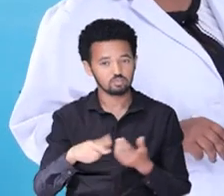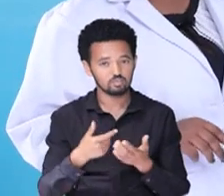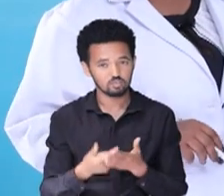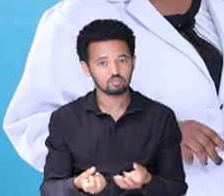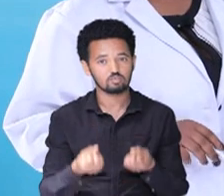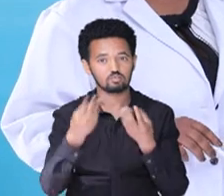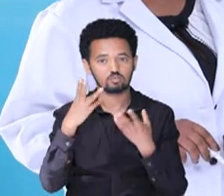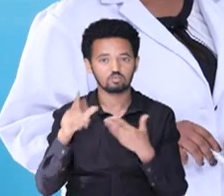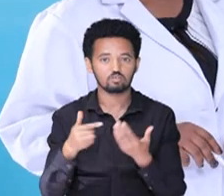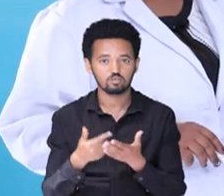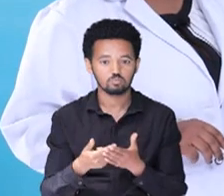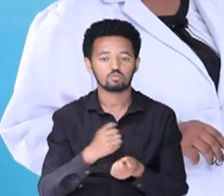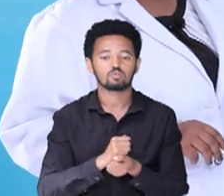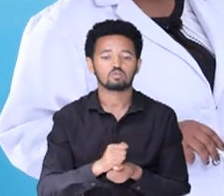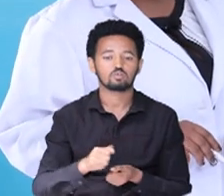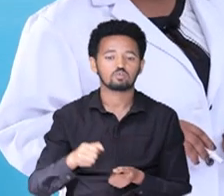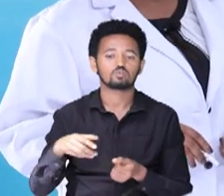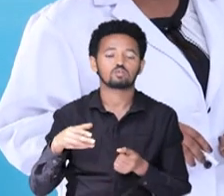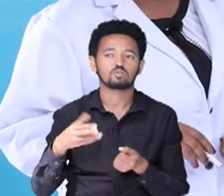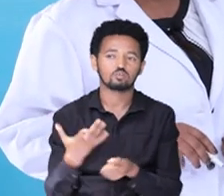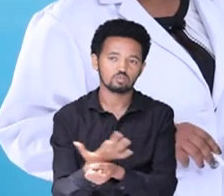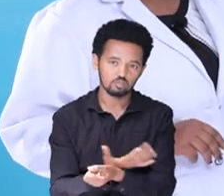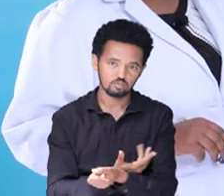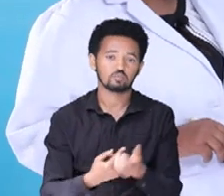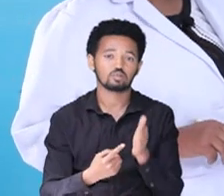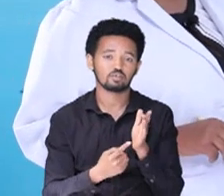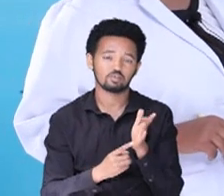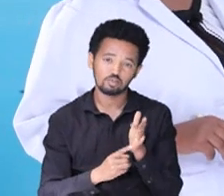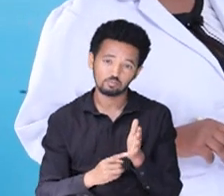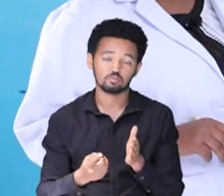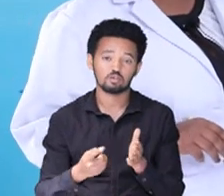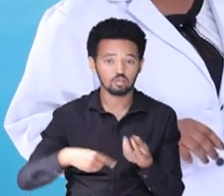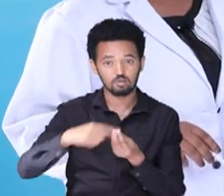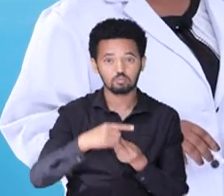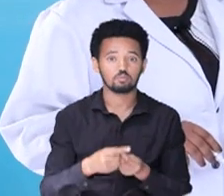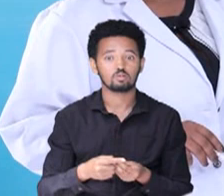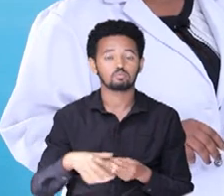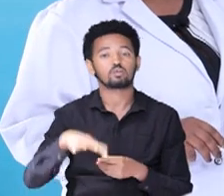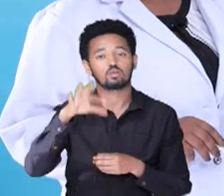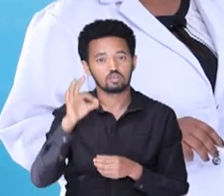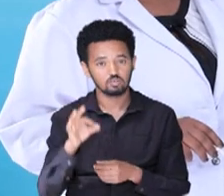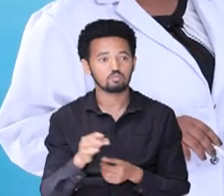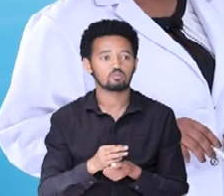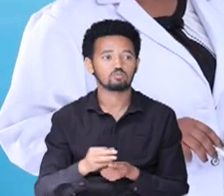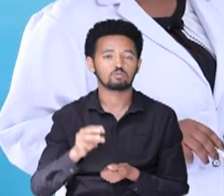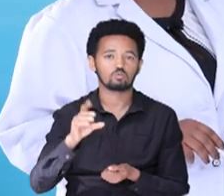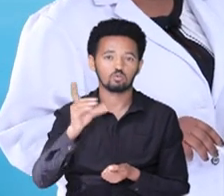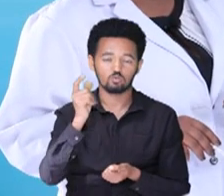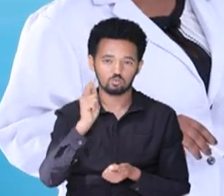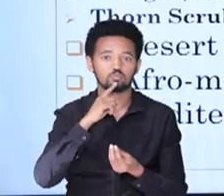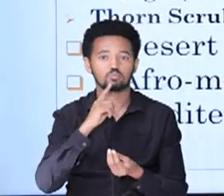of vegetation is found in the Congo Basin. The area is dominated by evergreen